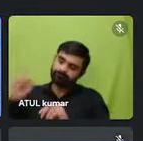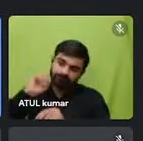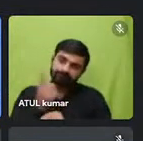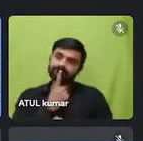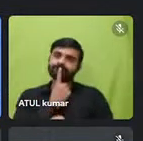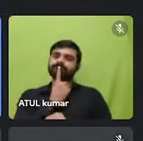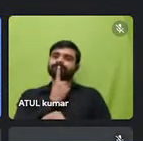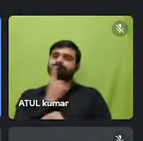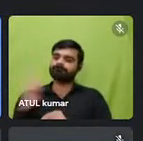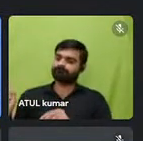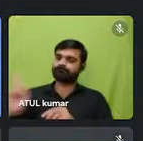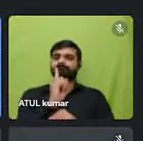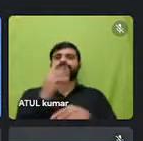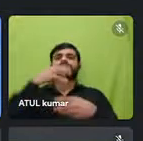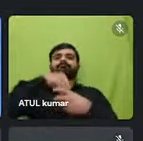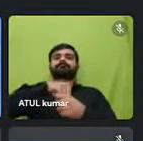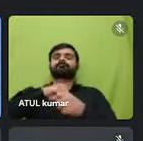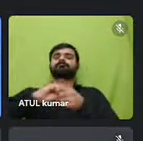deaf